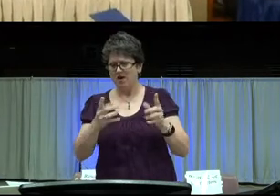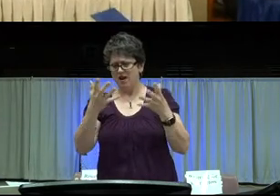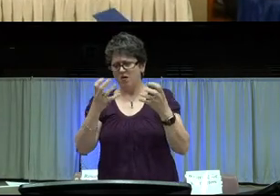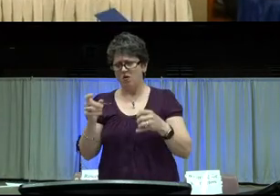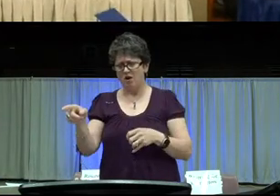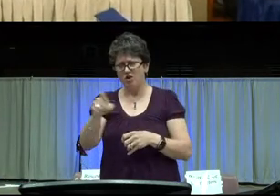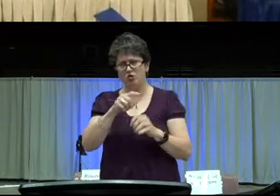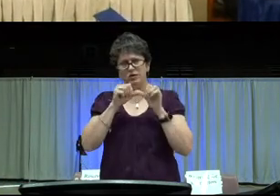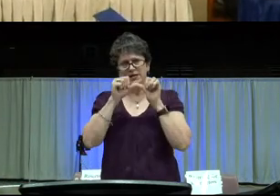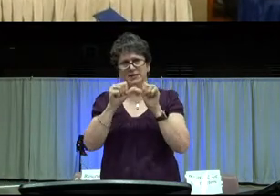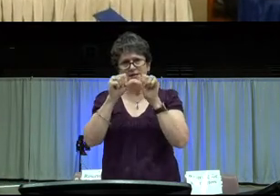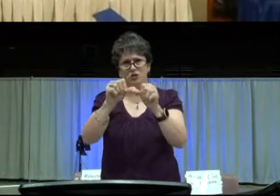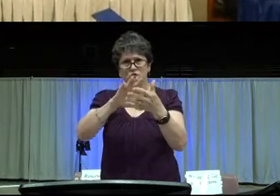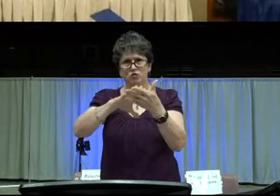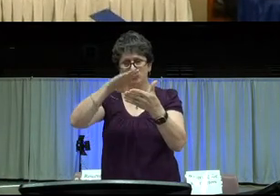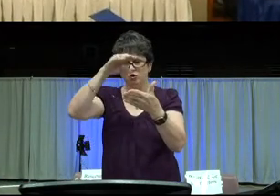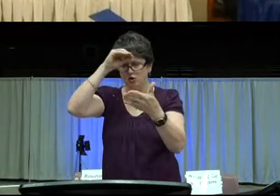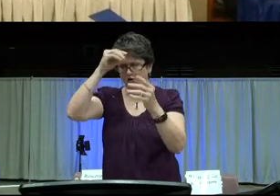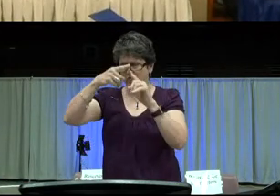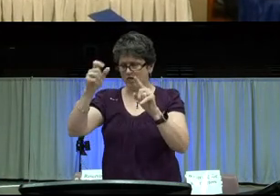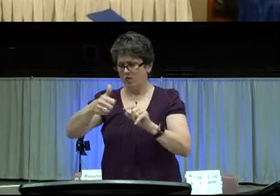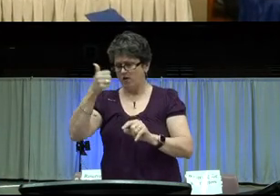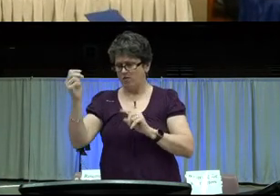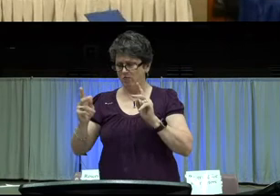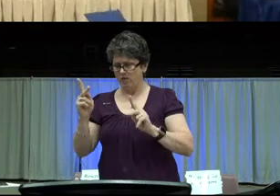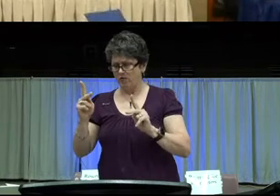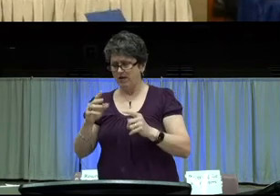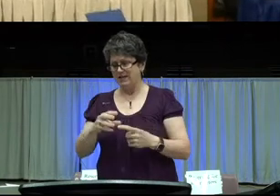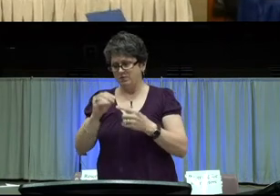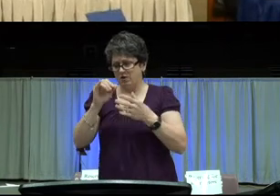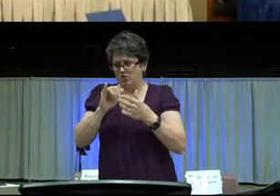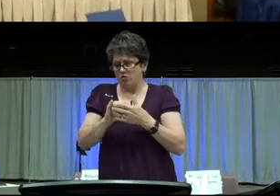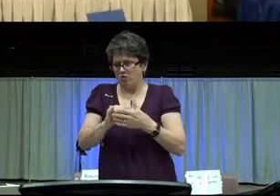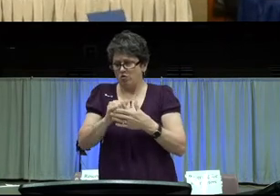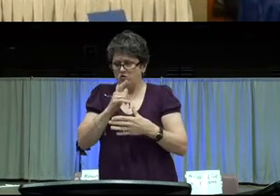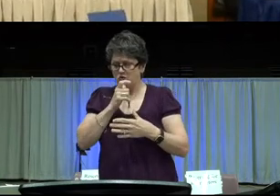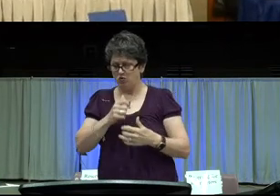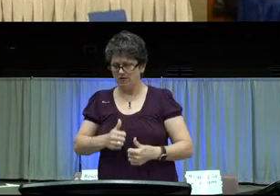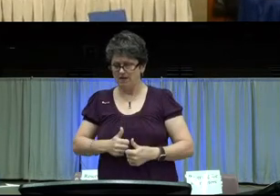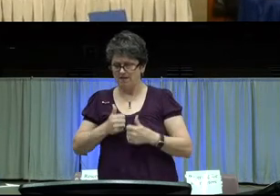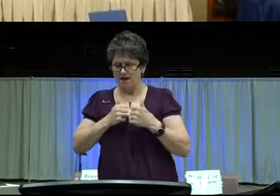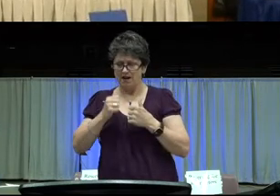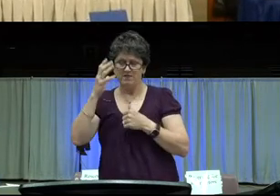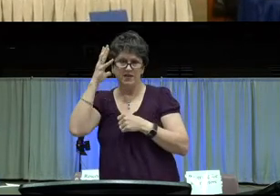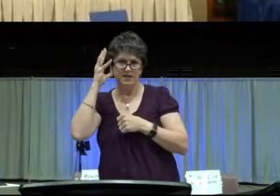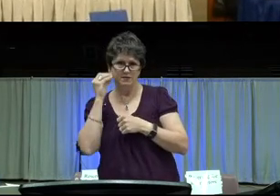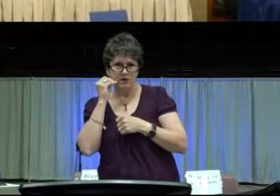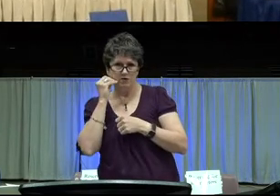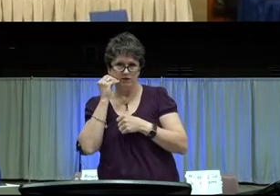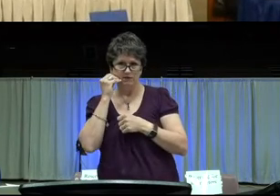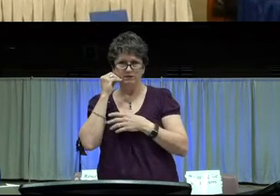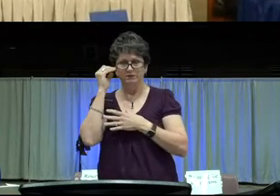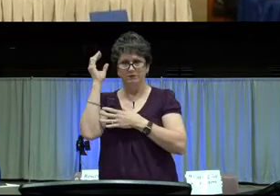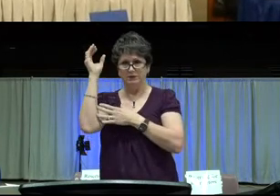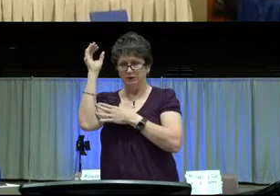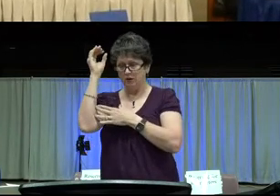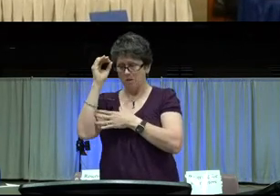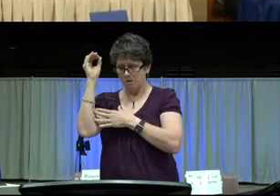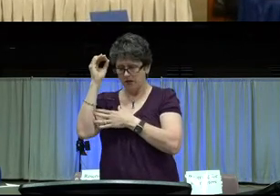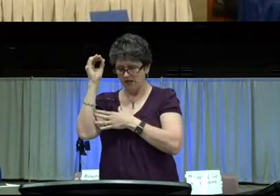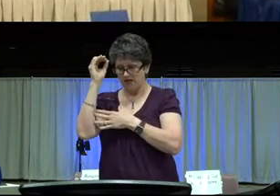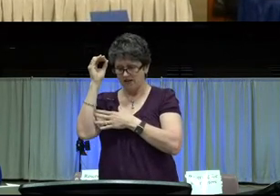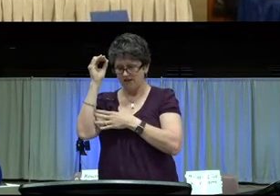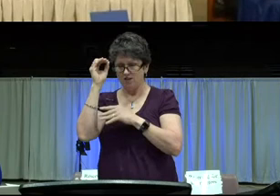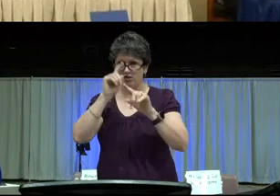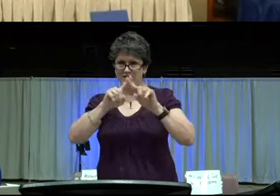I want you to continue to learn from others, especially those whose lives, experiences,